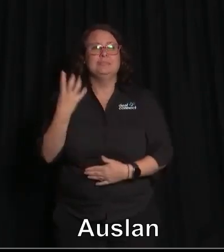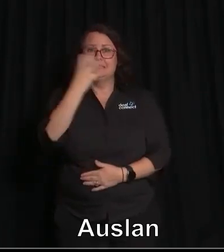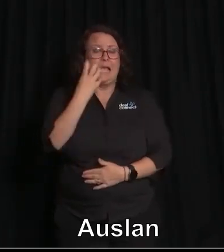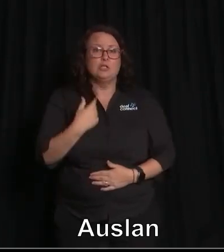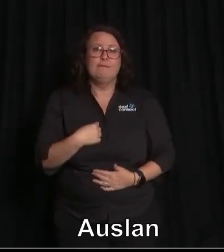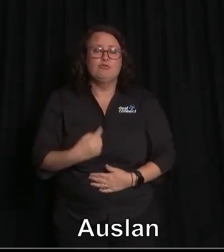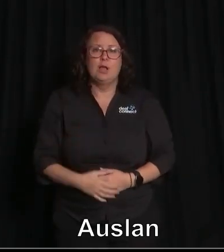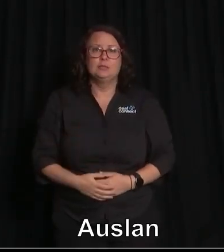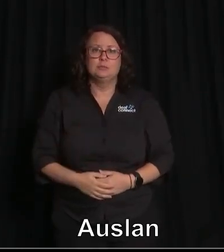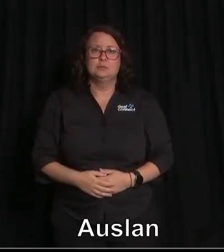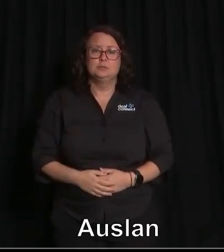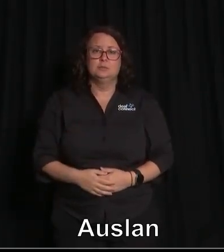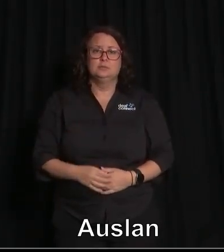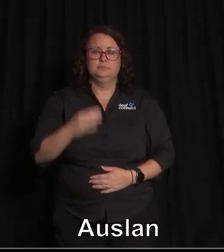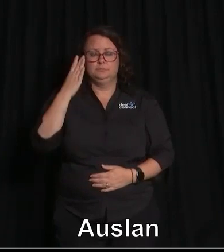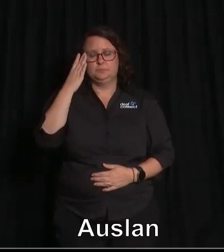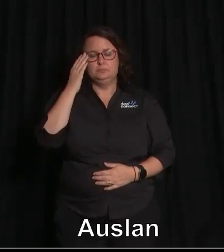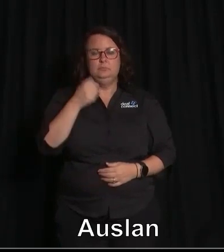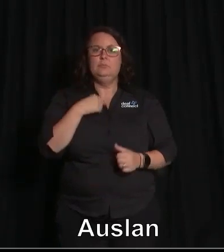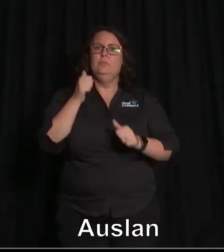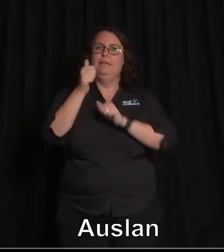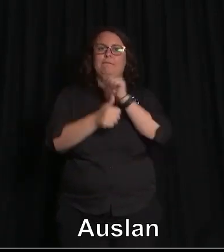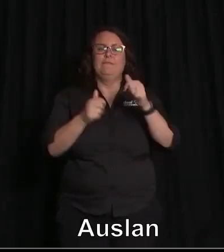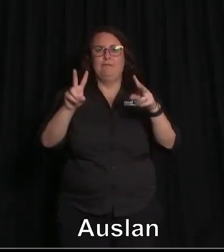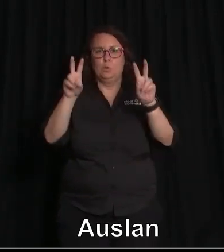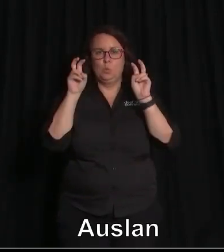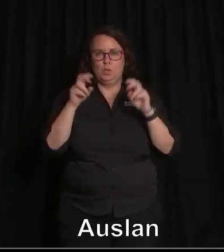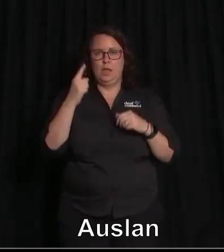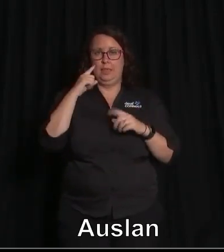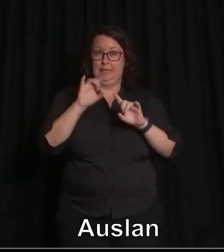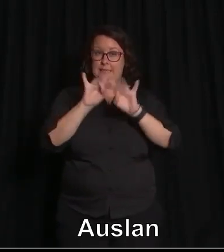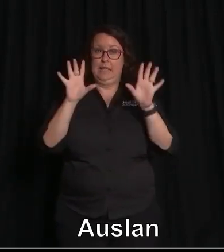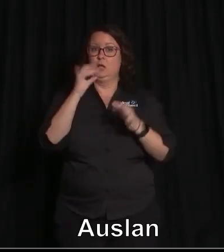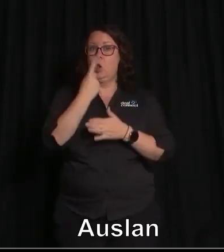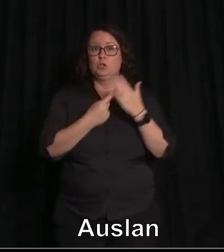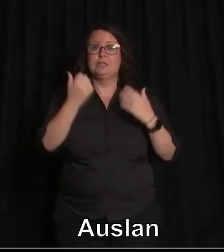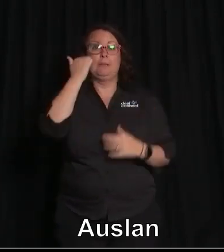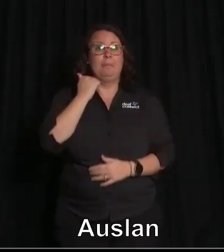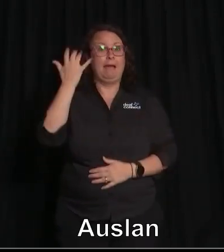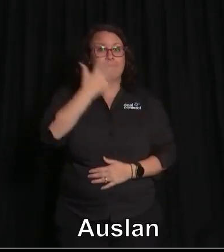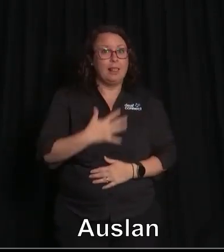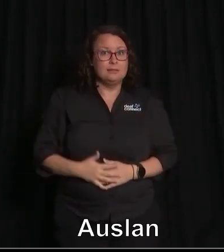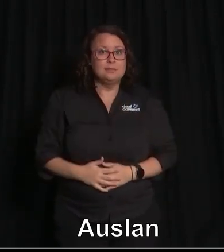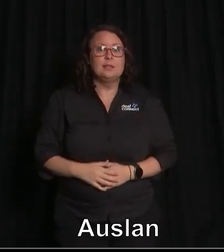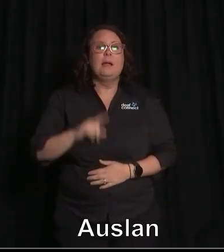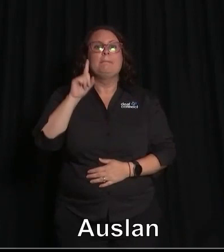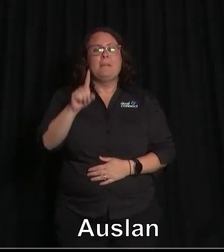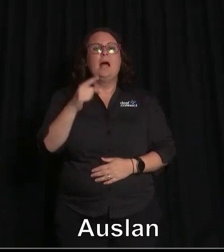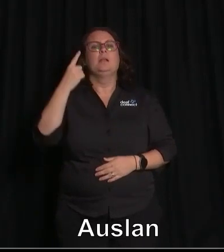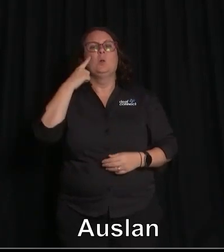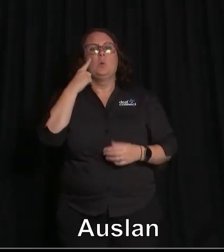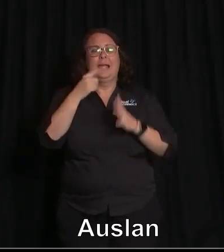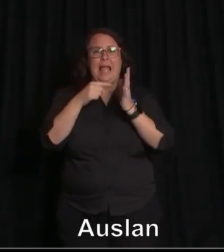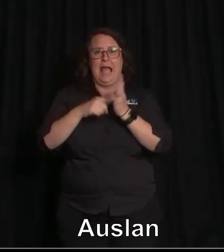And look, my favorite quote of the whole session, I think it's clear, not just black fellas in general, but we start with